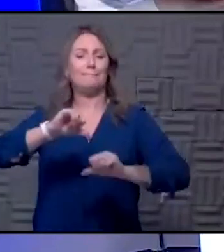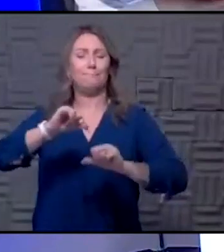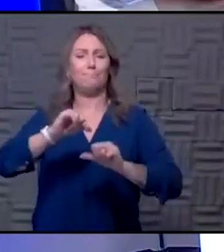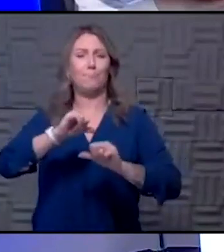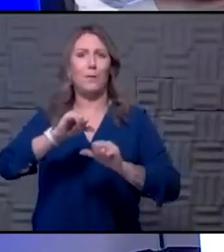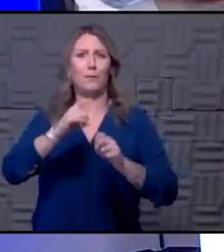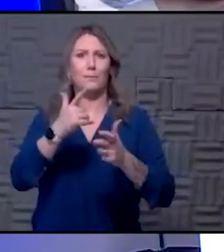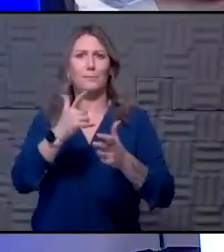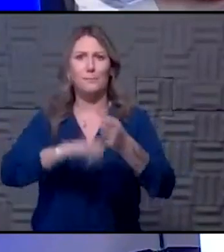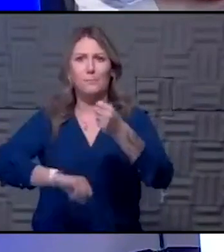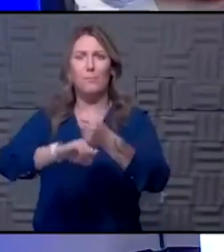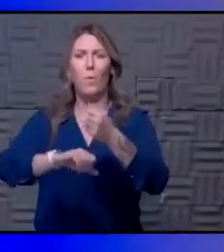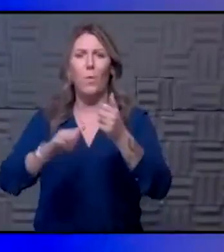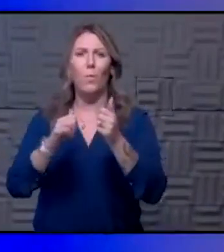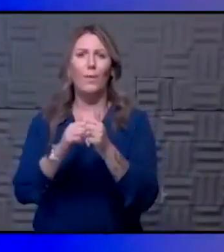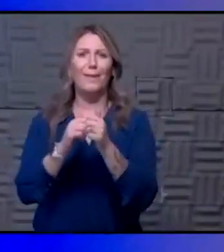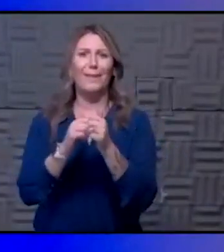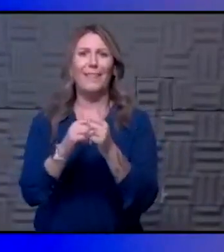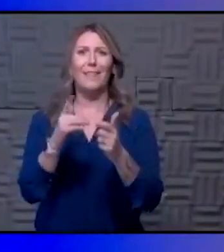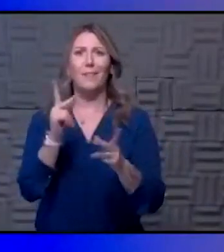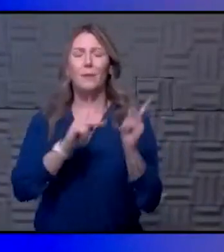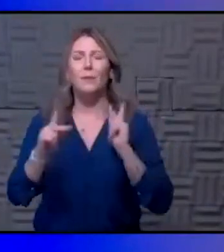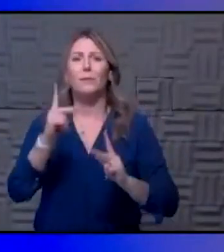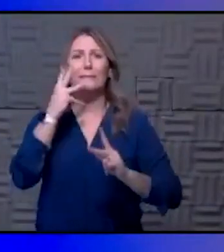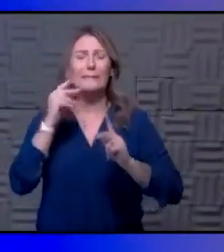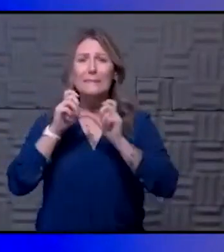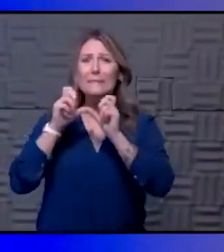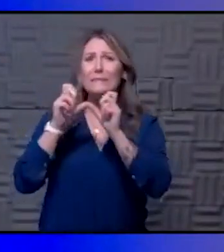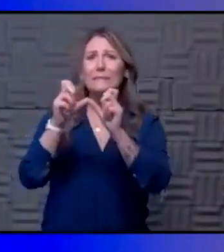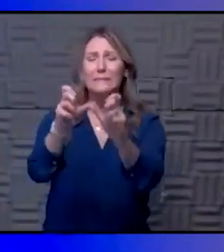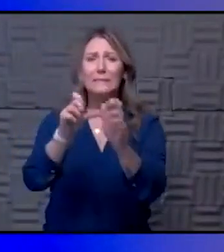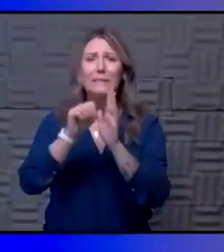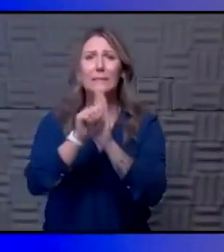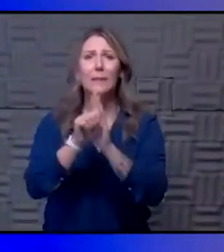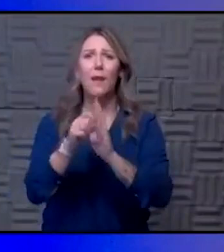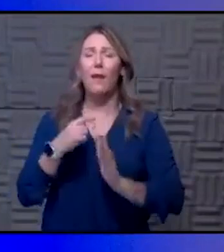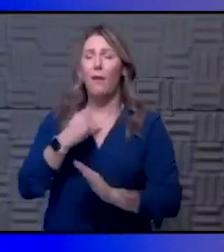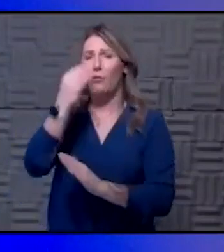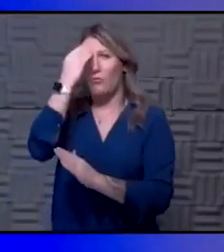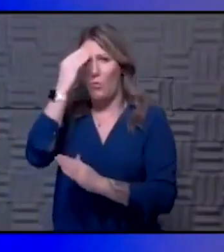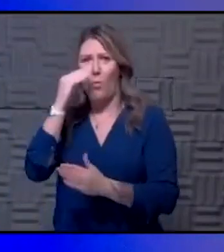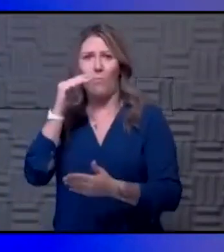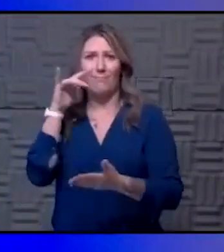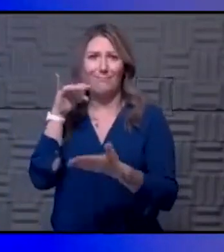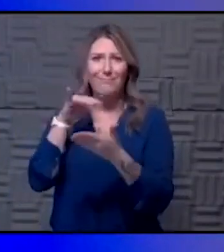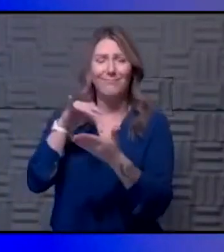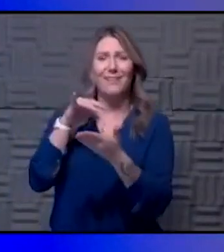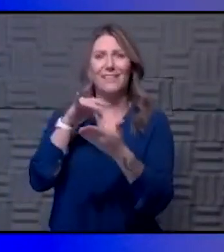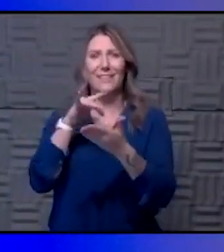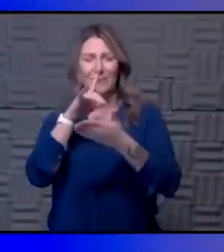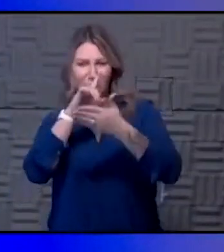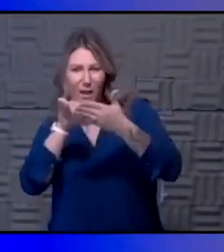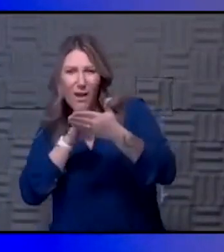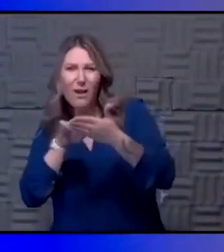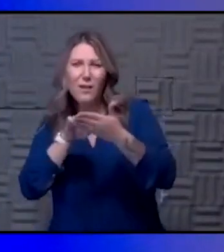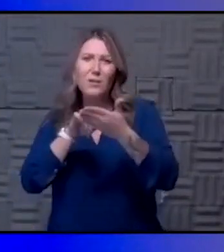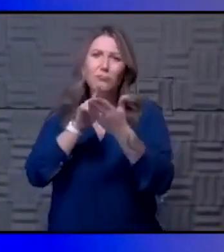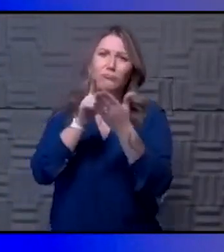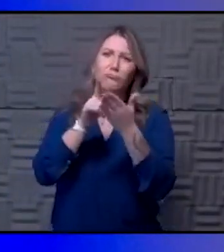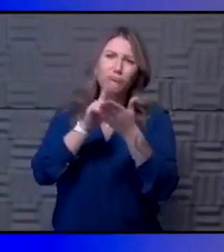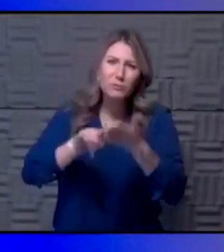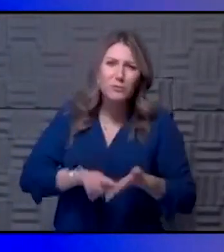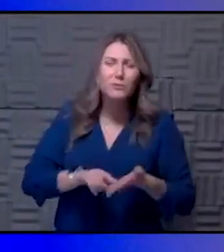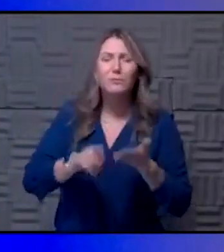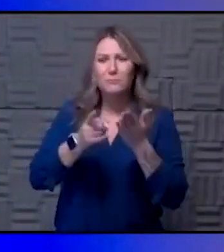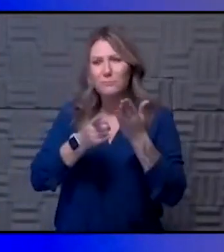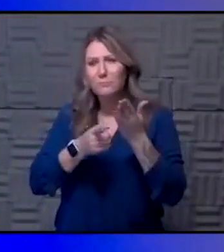helping long haul? I don't know. I don't know of the study. I know of the anecdotal reports. I know it's being investigated right now that people said, I